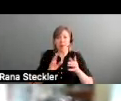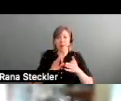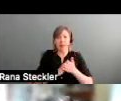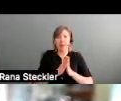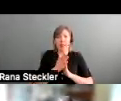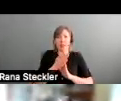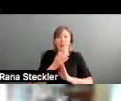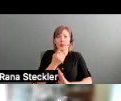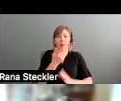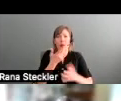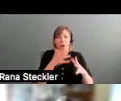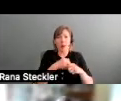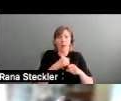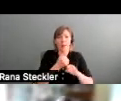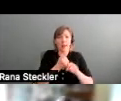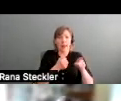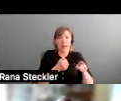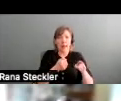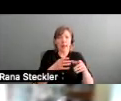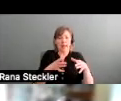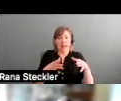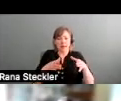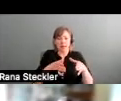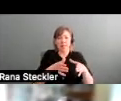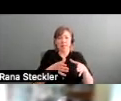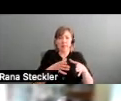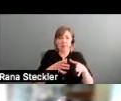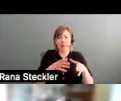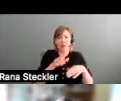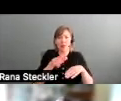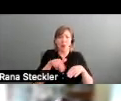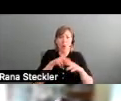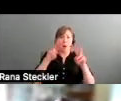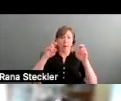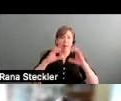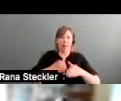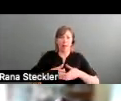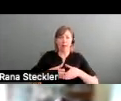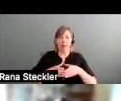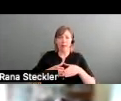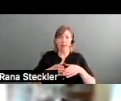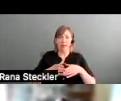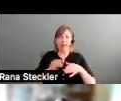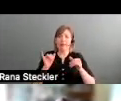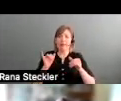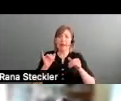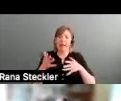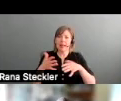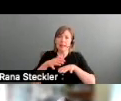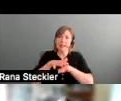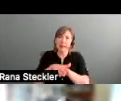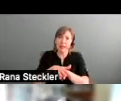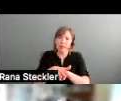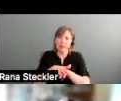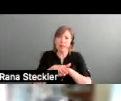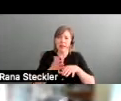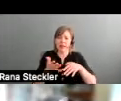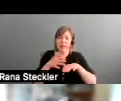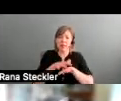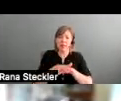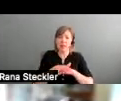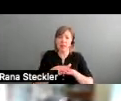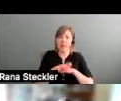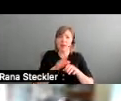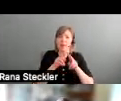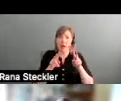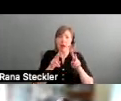already ready-made, right? Like into the status quo. It's basically assimilation. And it's an assimilation into